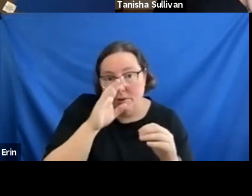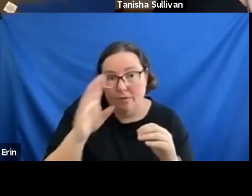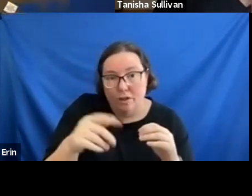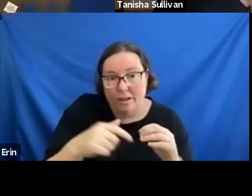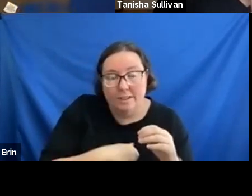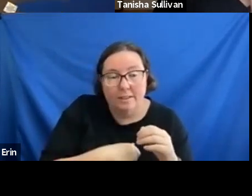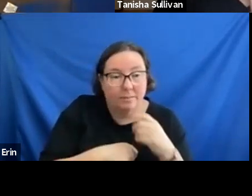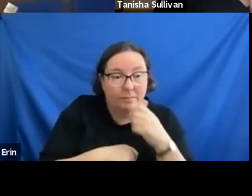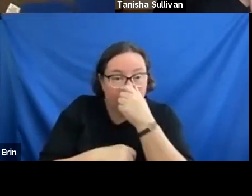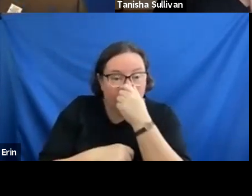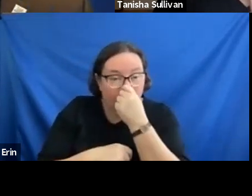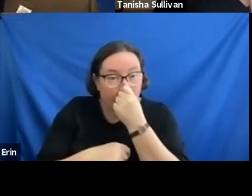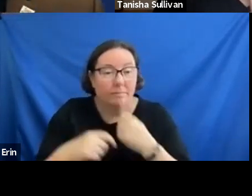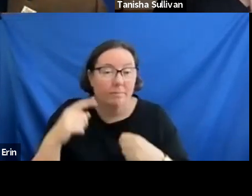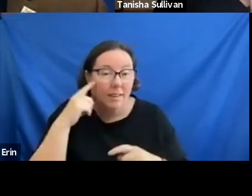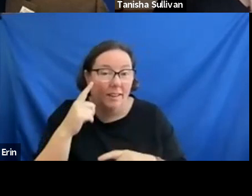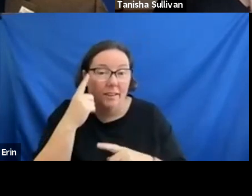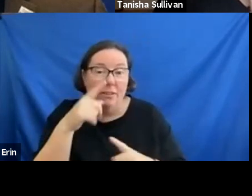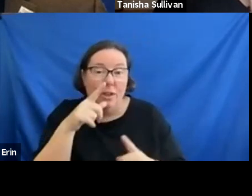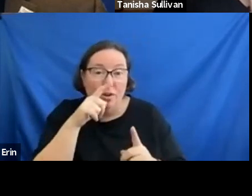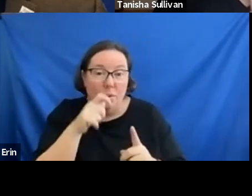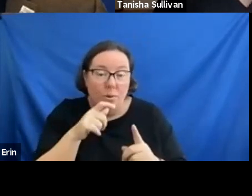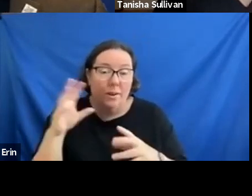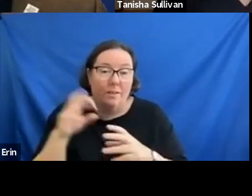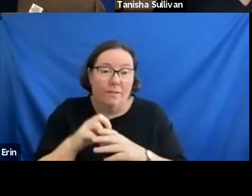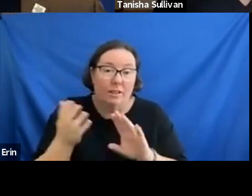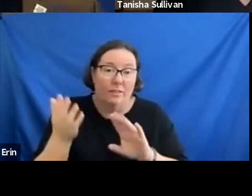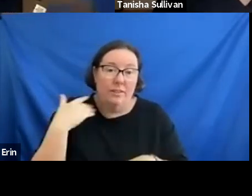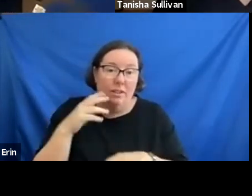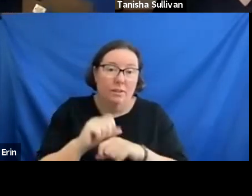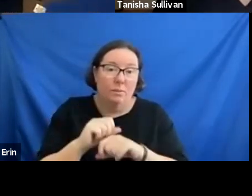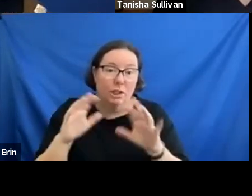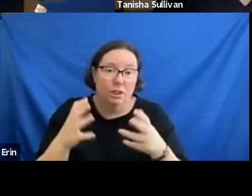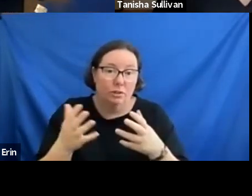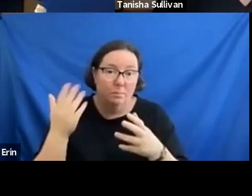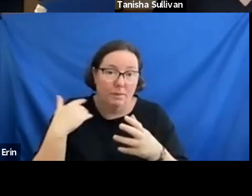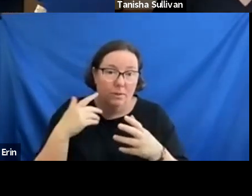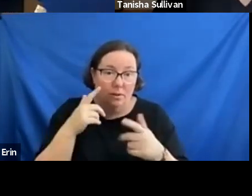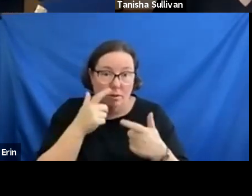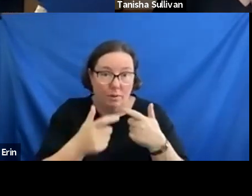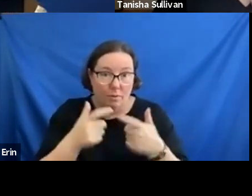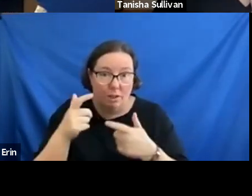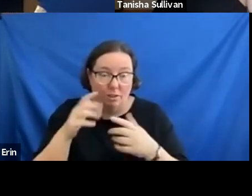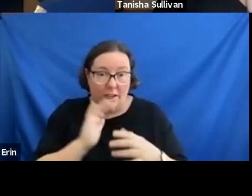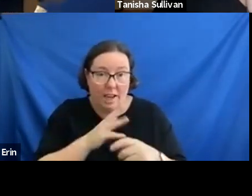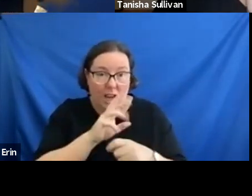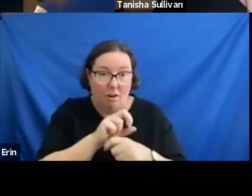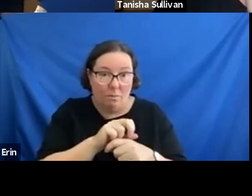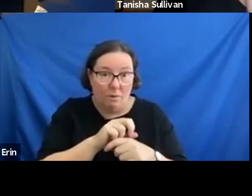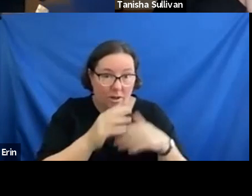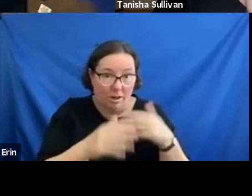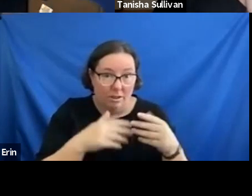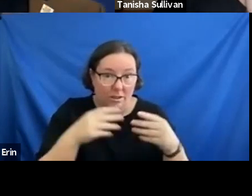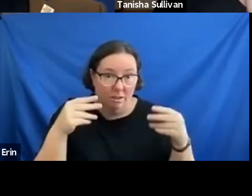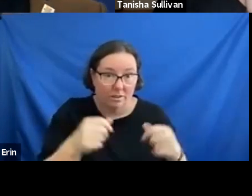right? I think for those of us who served on the working group, right, we watched all the work we put in